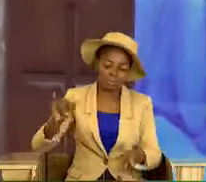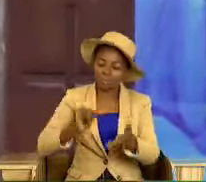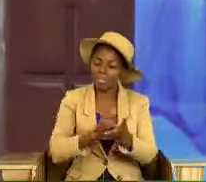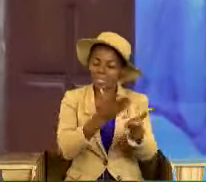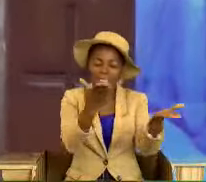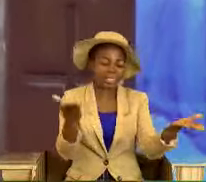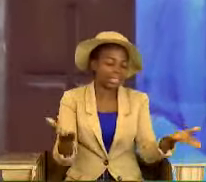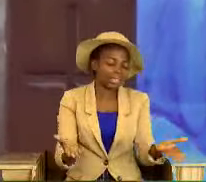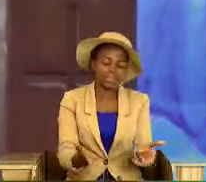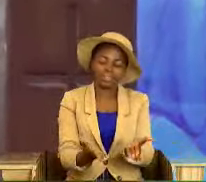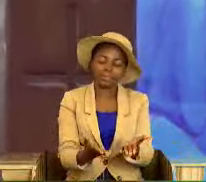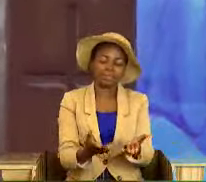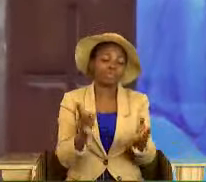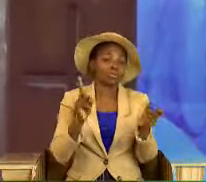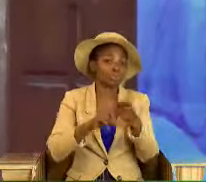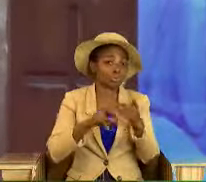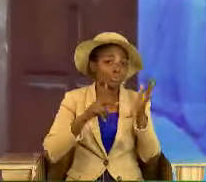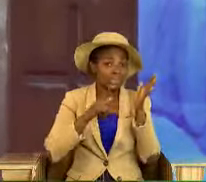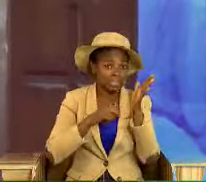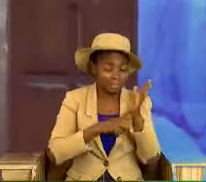important prophetic